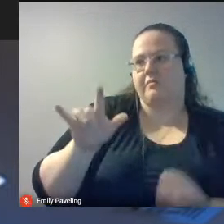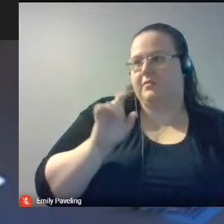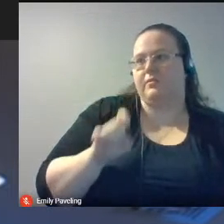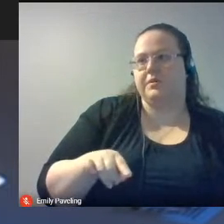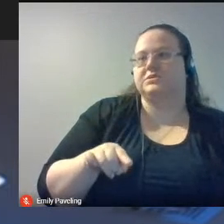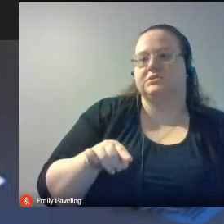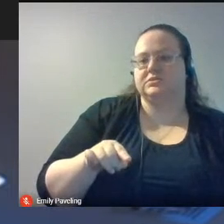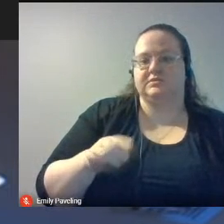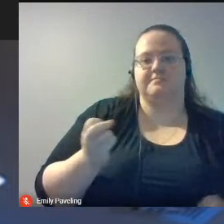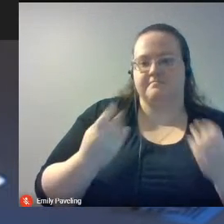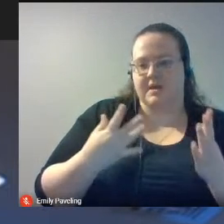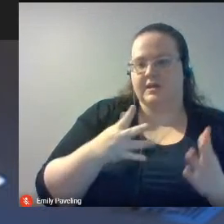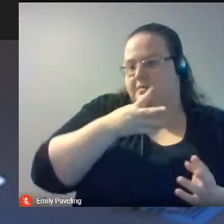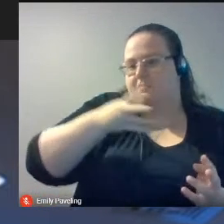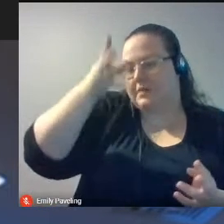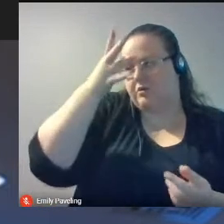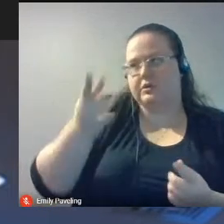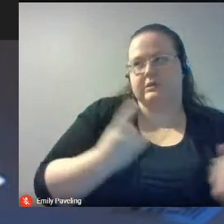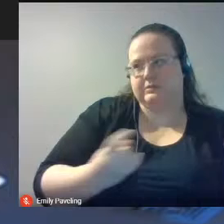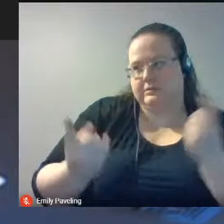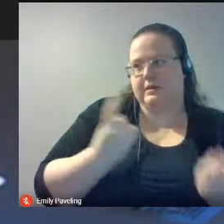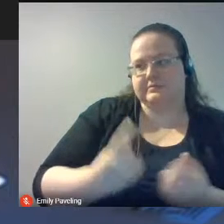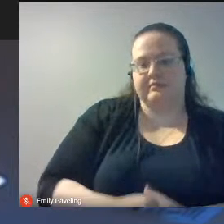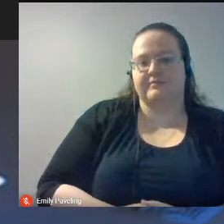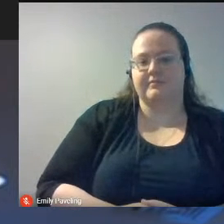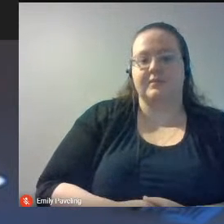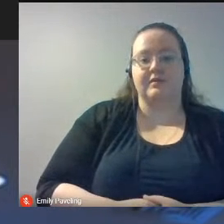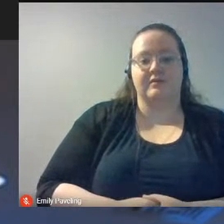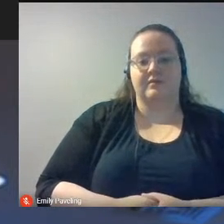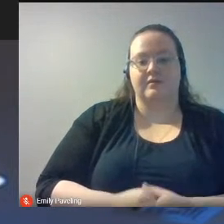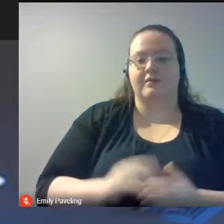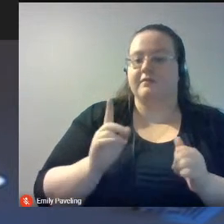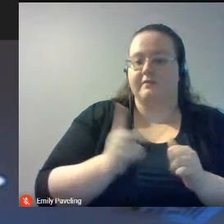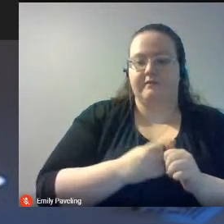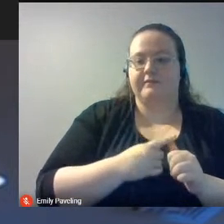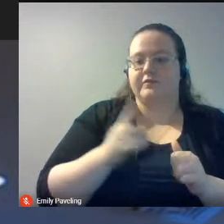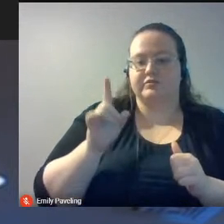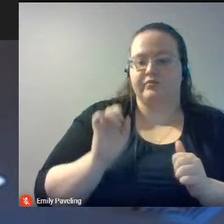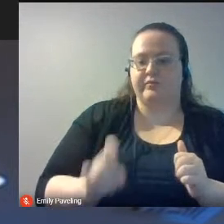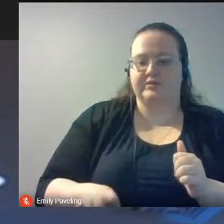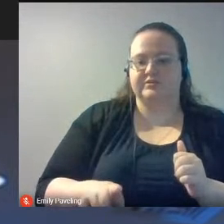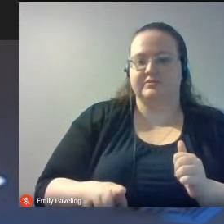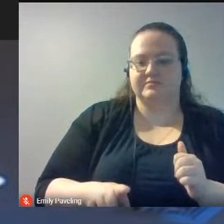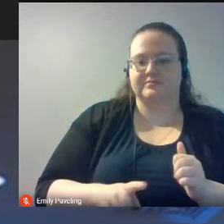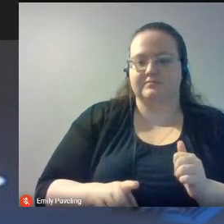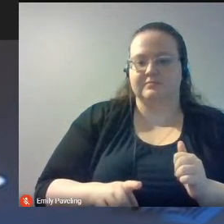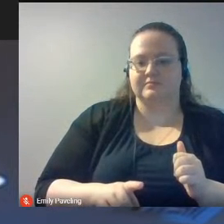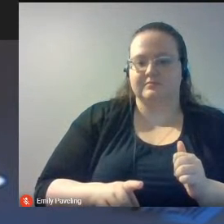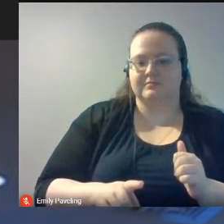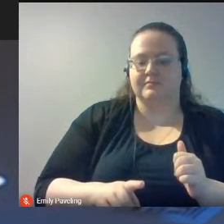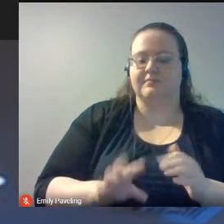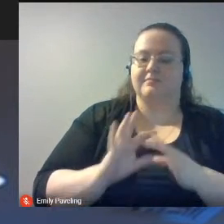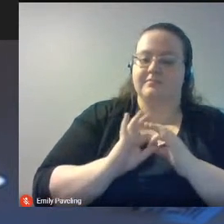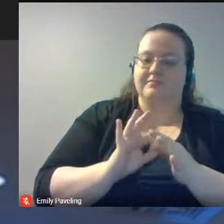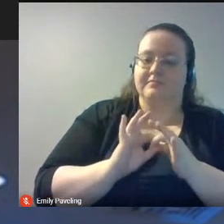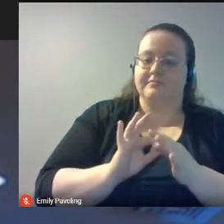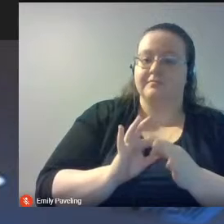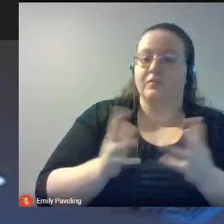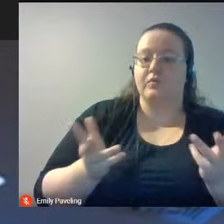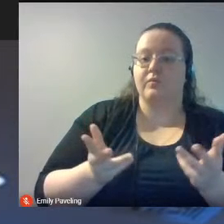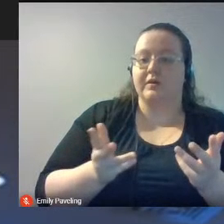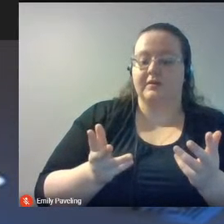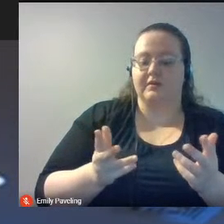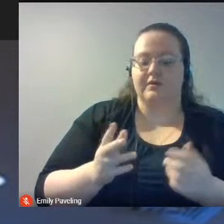over the last several weeks. So the first one does have to do with the use of non-medical masks in schools. We know